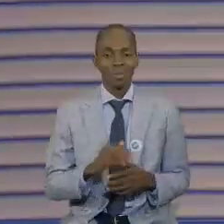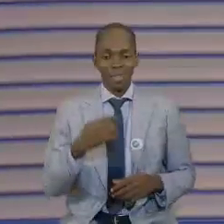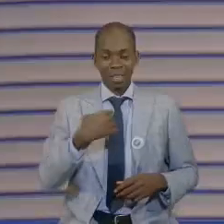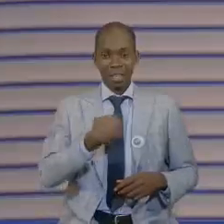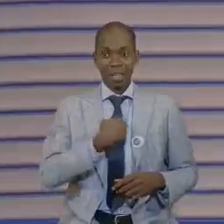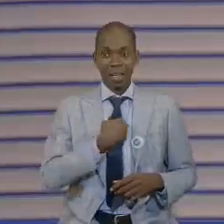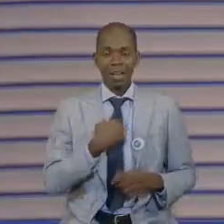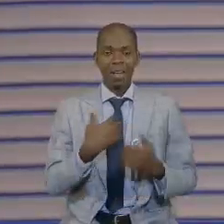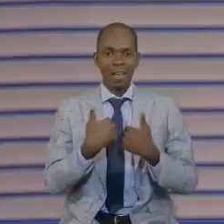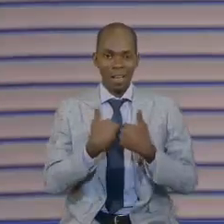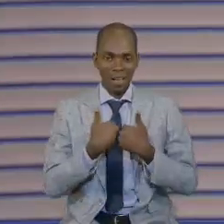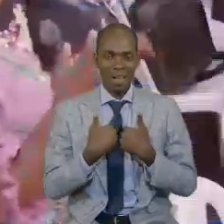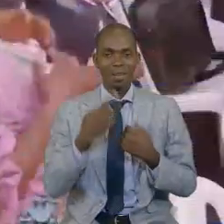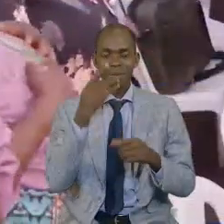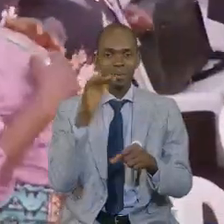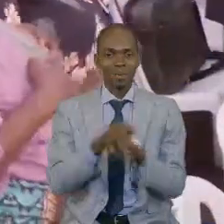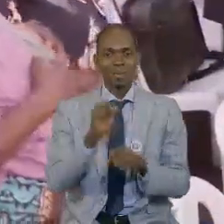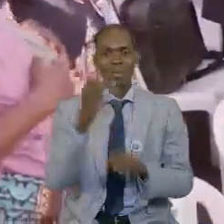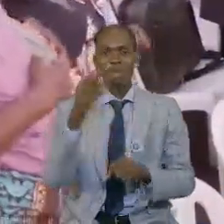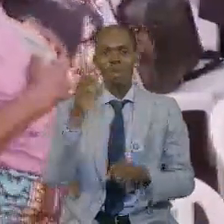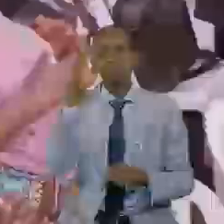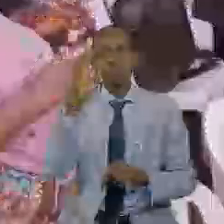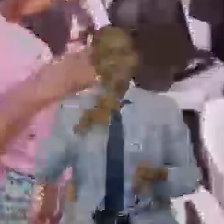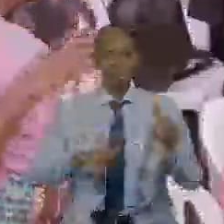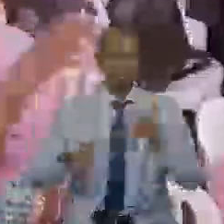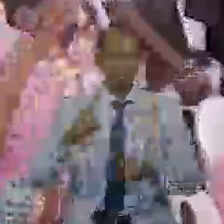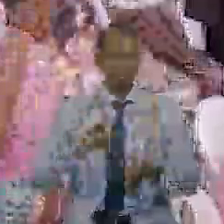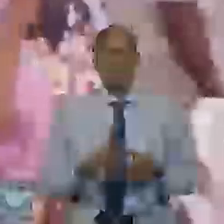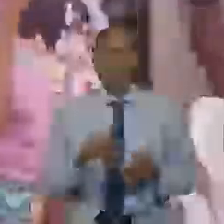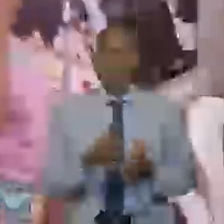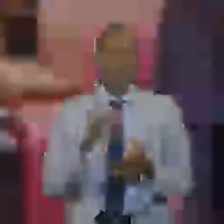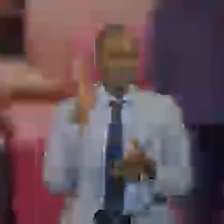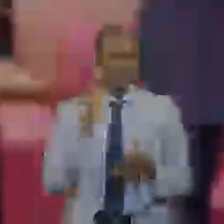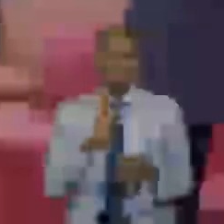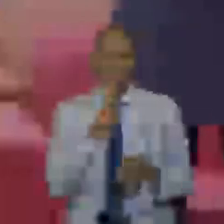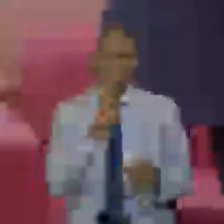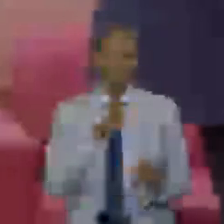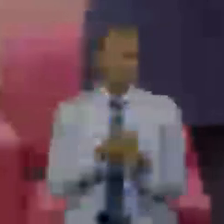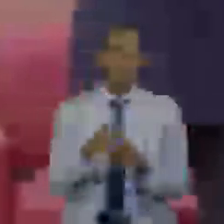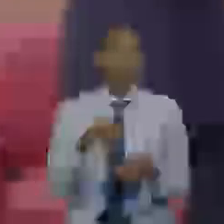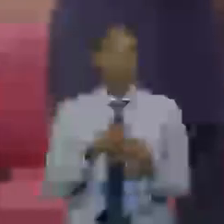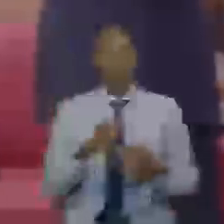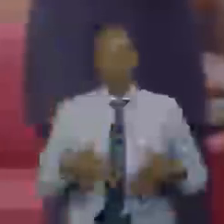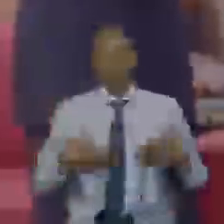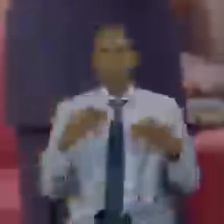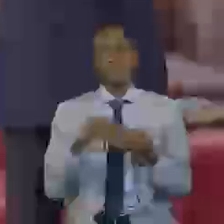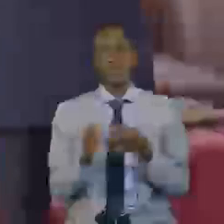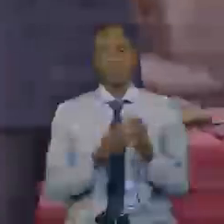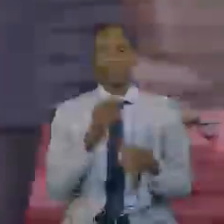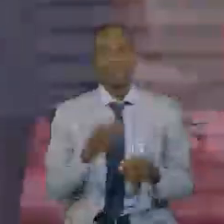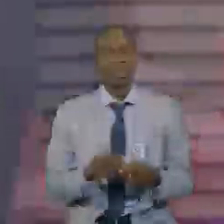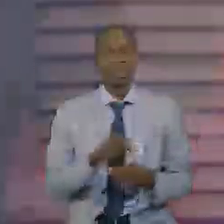God. J'ai les promesses de Dieu. It's fulfilled today in your life. C'est accompli aujourd'hui dans ta vie. This is the